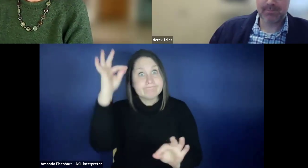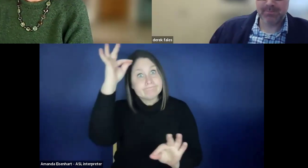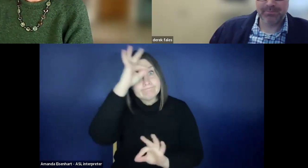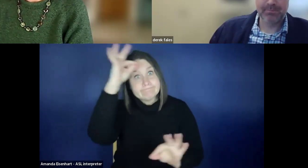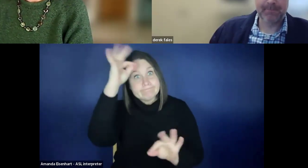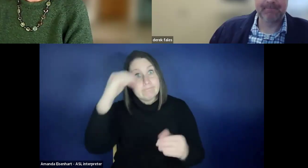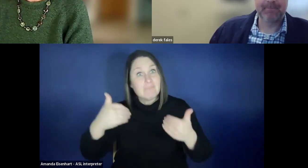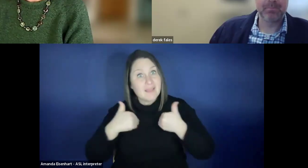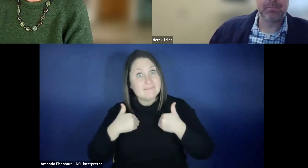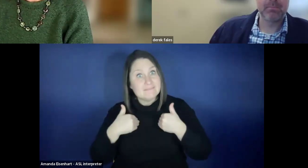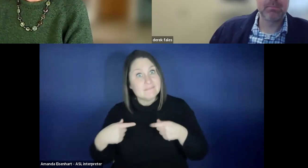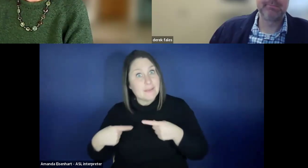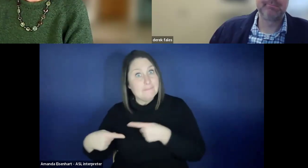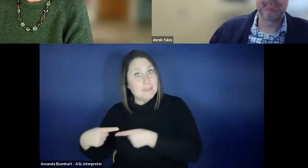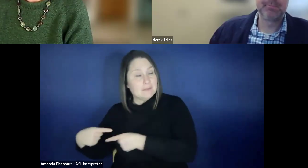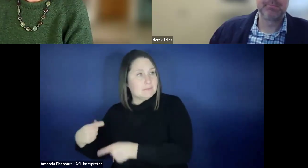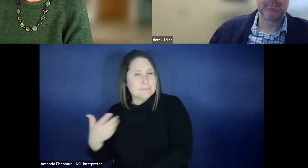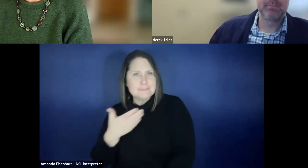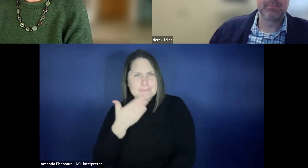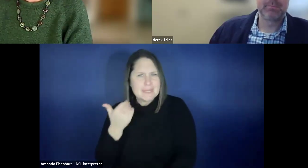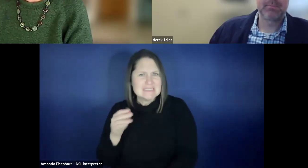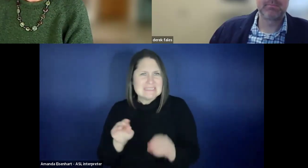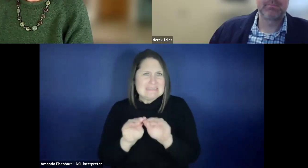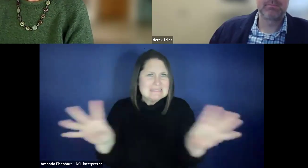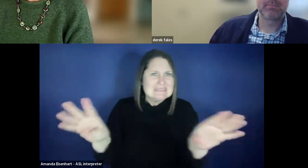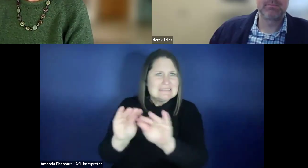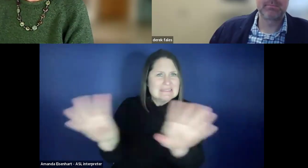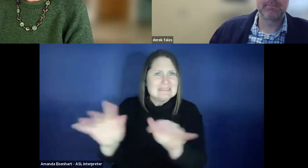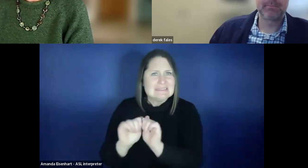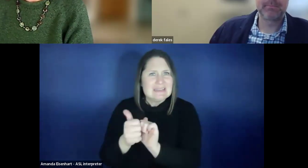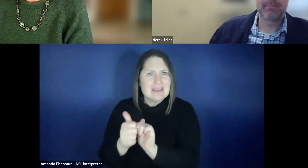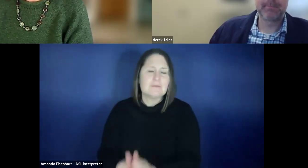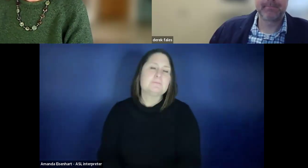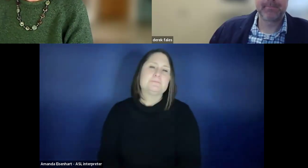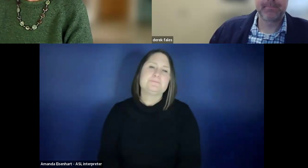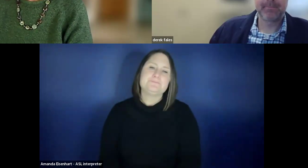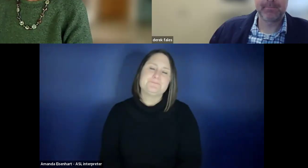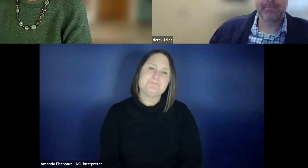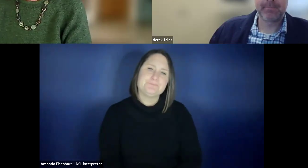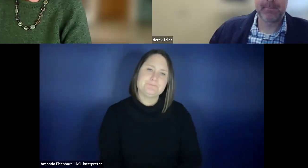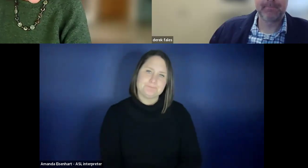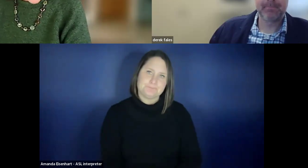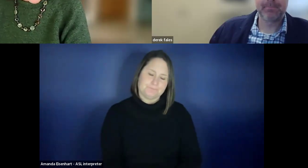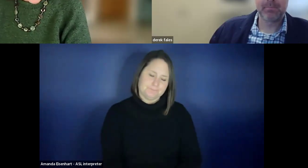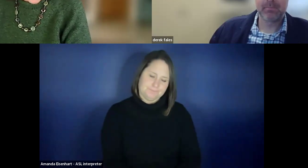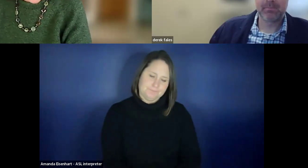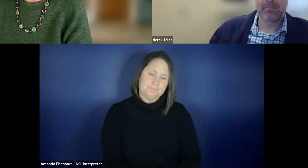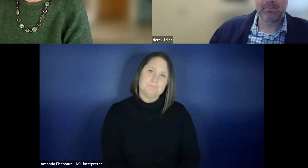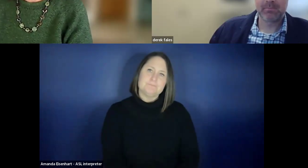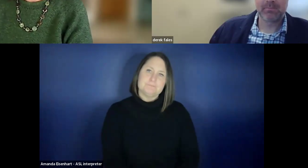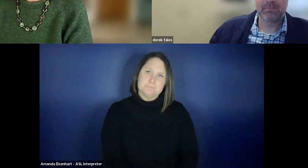down the line. What's the best way we can help get the word out? So we had